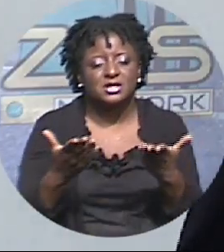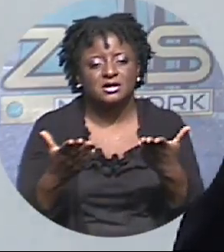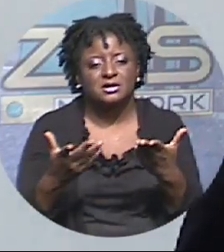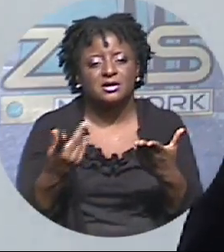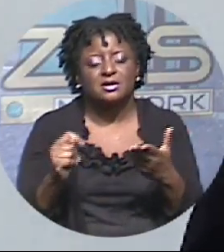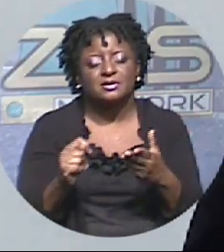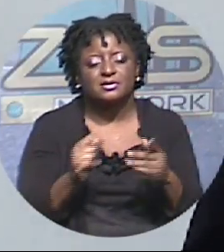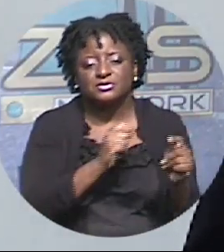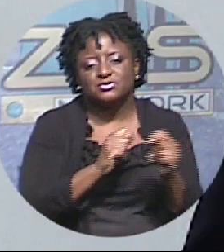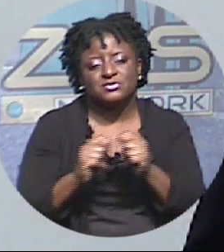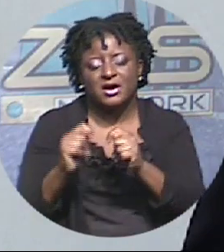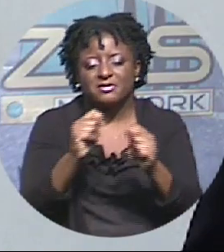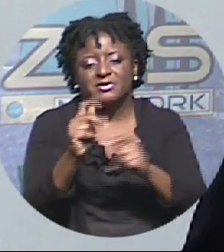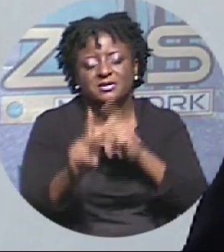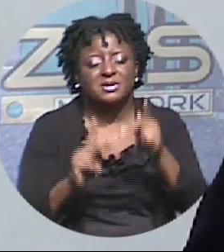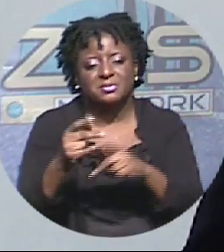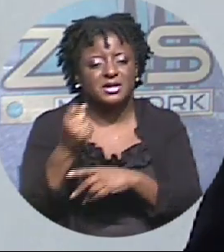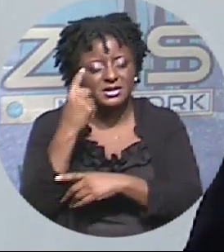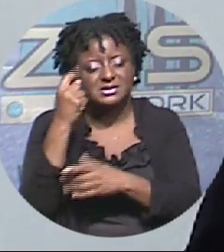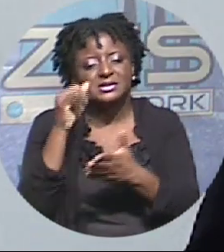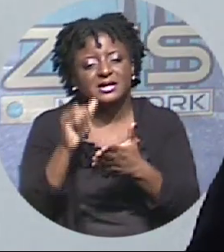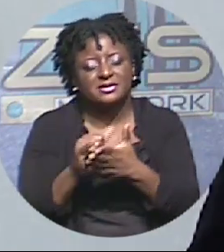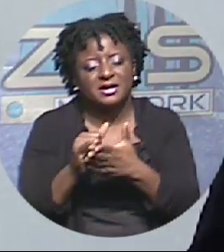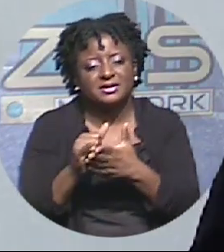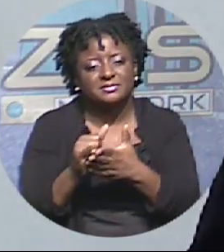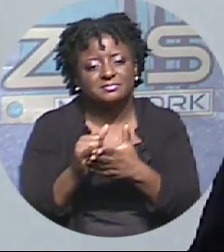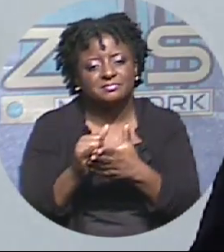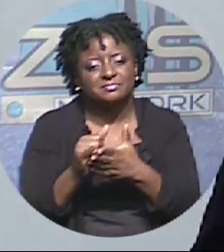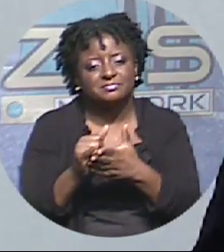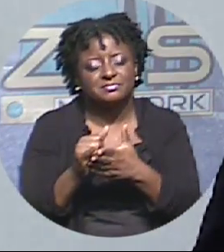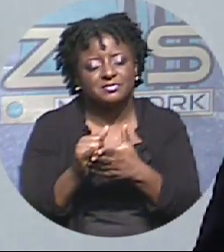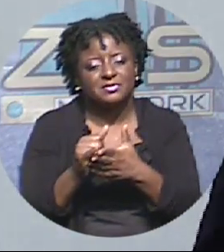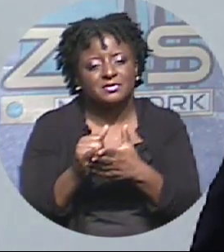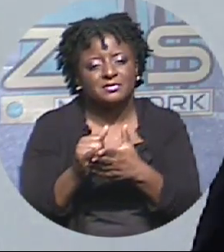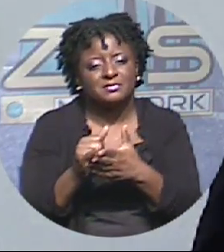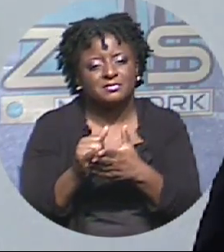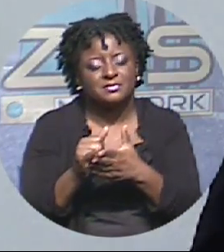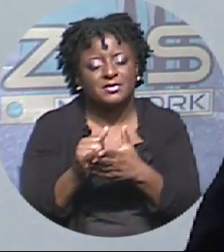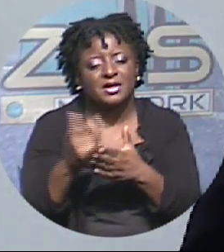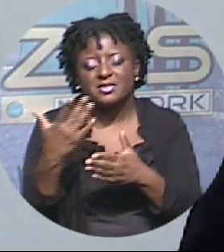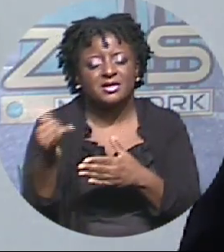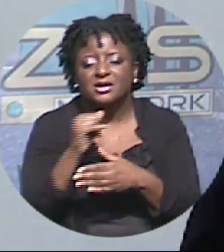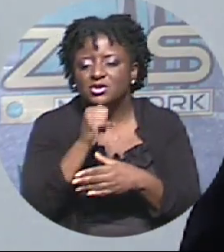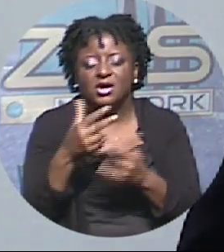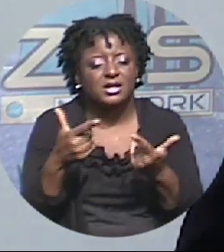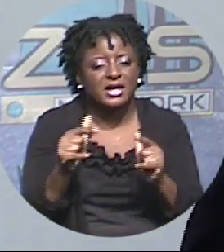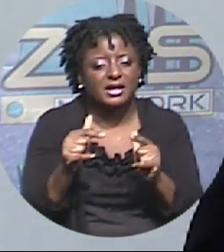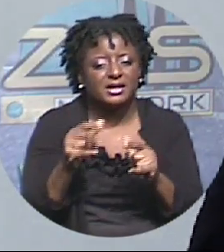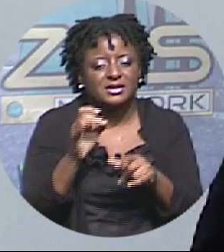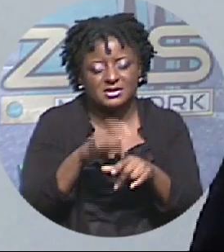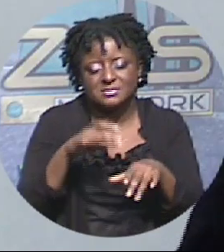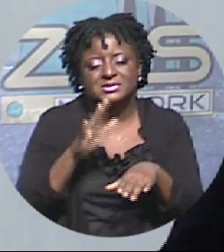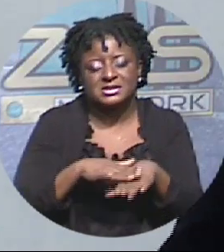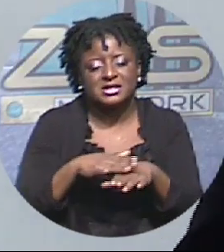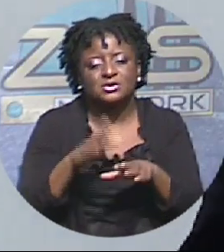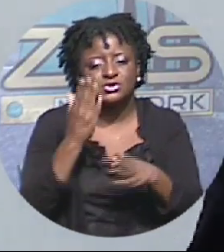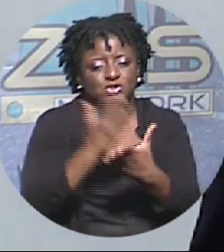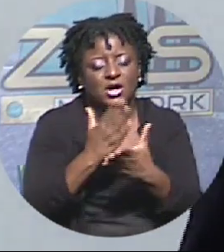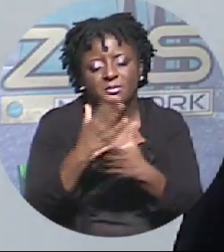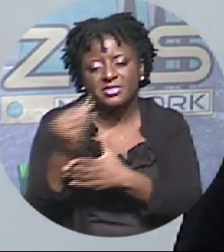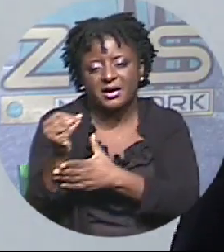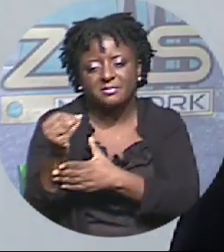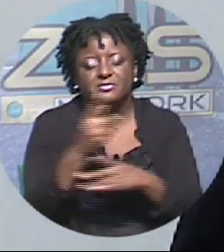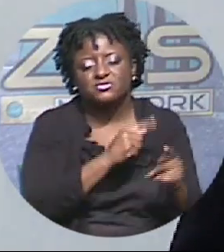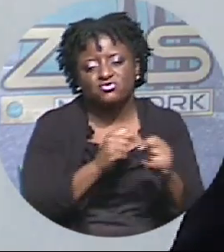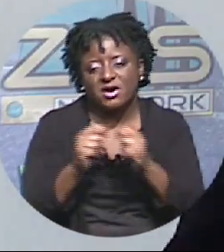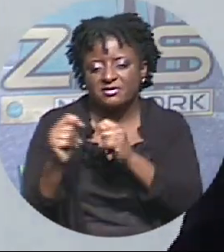that, and because they understand that many are not allowing the mosquito to get in the way of their travel, they're still going to travel to the places that they want